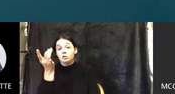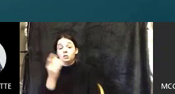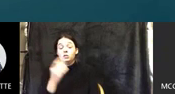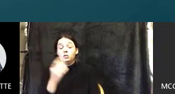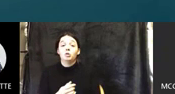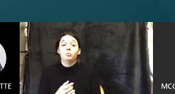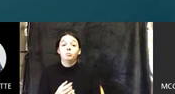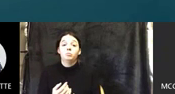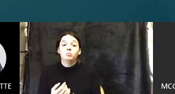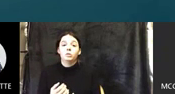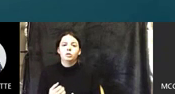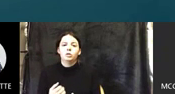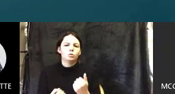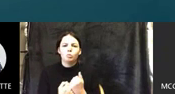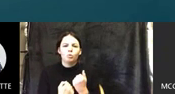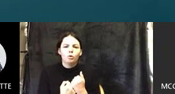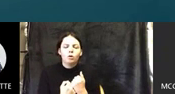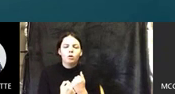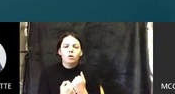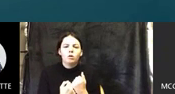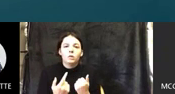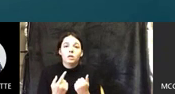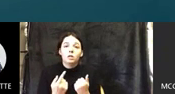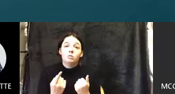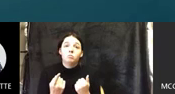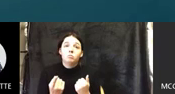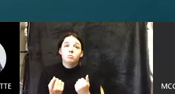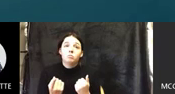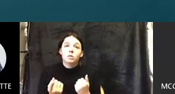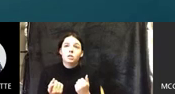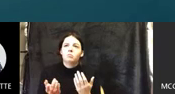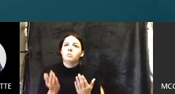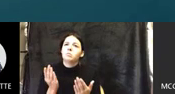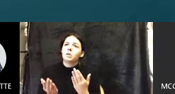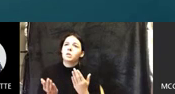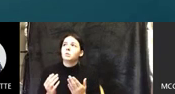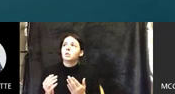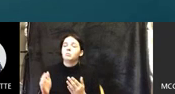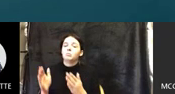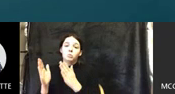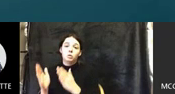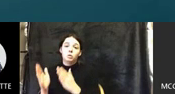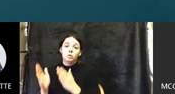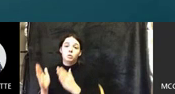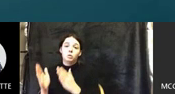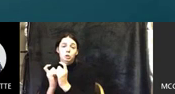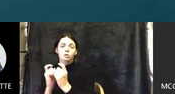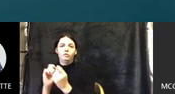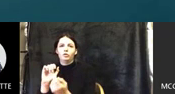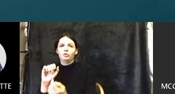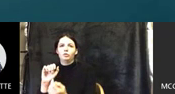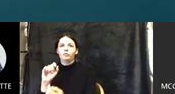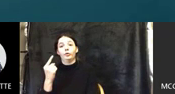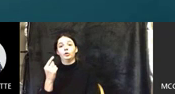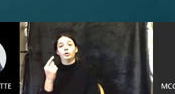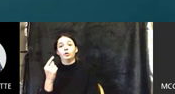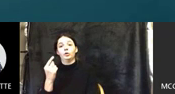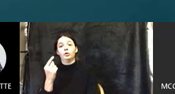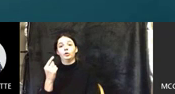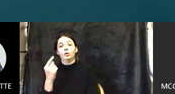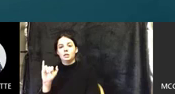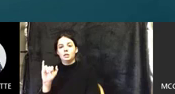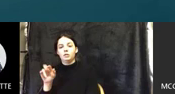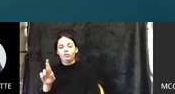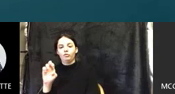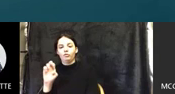were anti-refugee until they read the book. So I thought my criticisms would come here and not from here. And it was the other